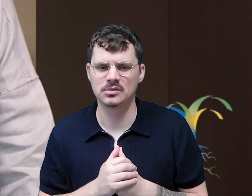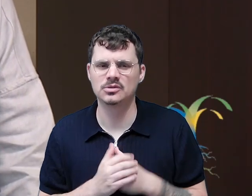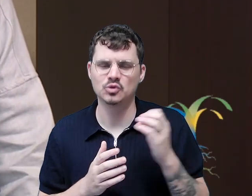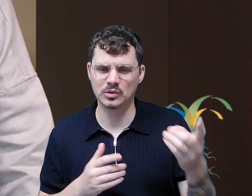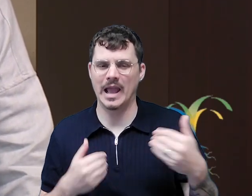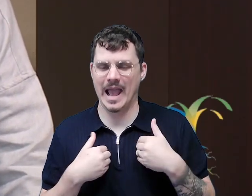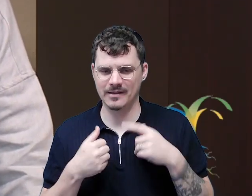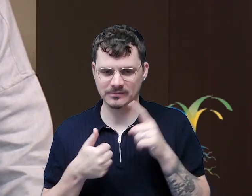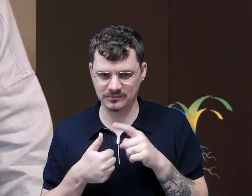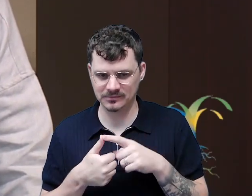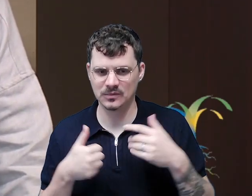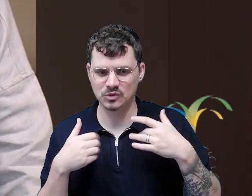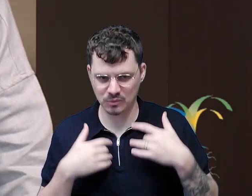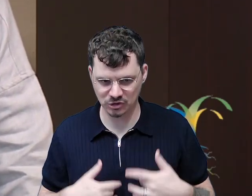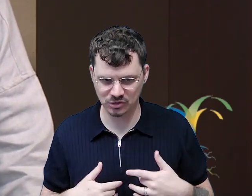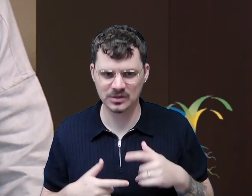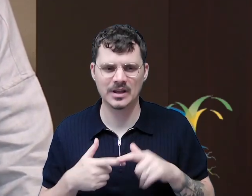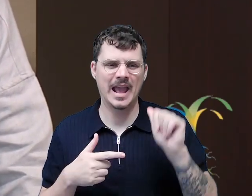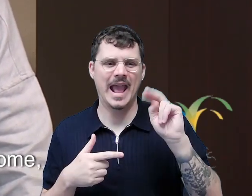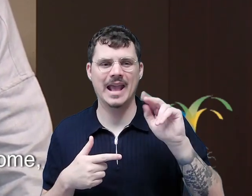So he had depression,